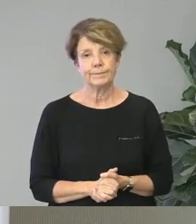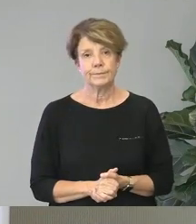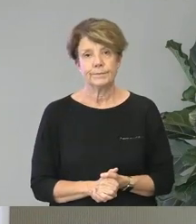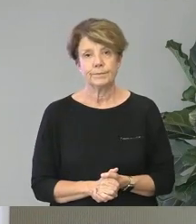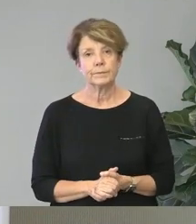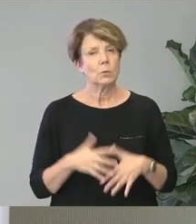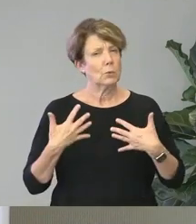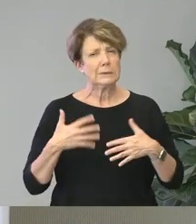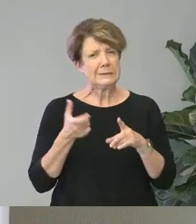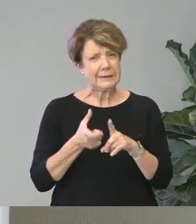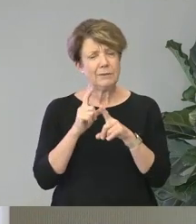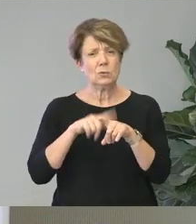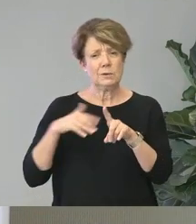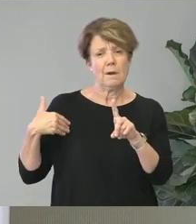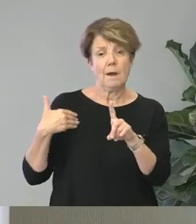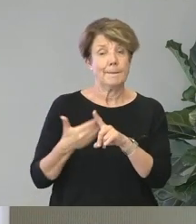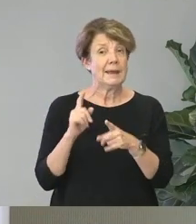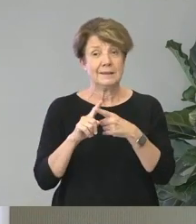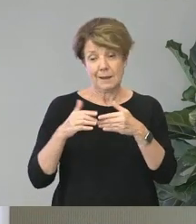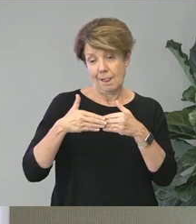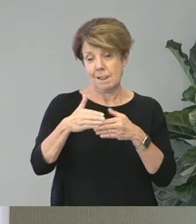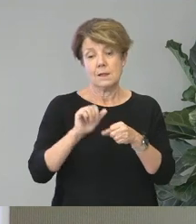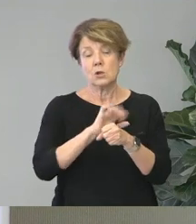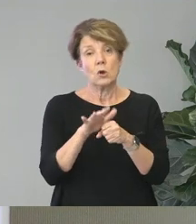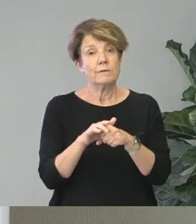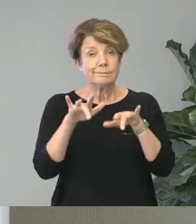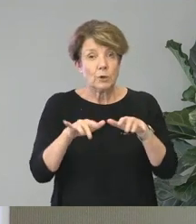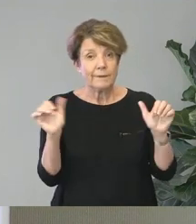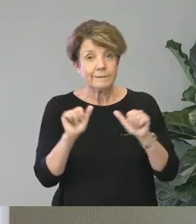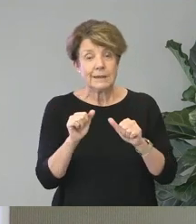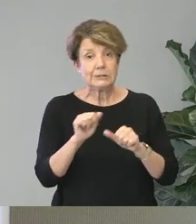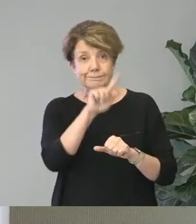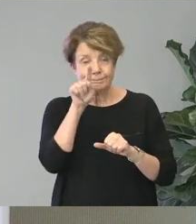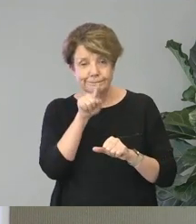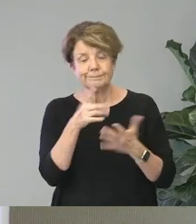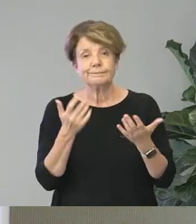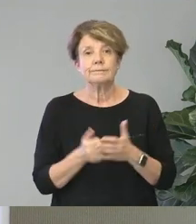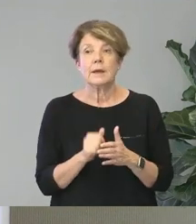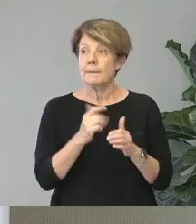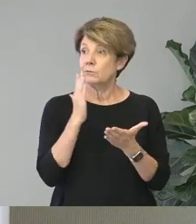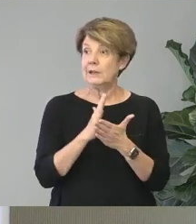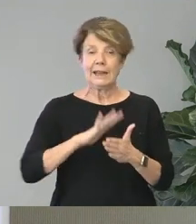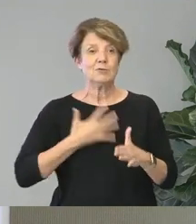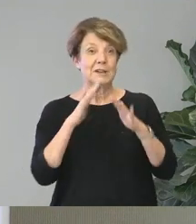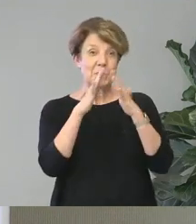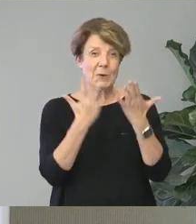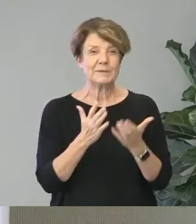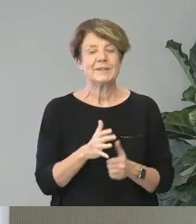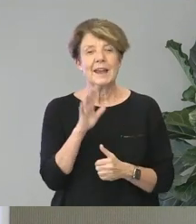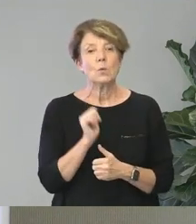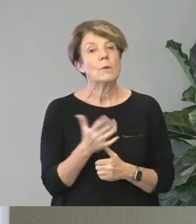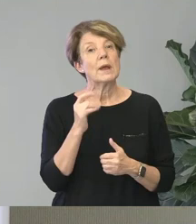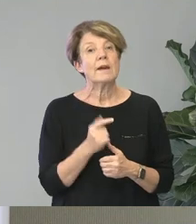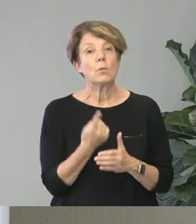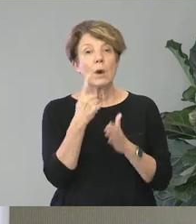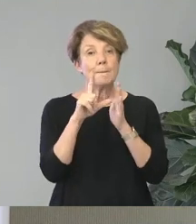because it has been very difficult, and we've still got a ways to go. And we do live in somewhat of an interesting world, don't we? So if we have a moment of silence